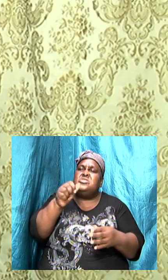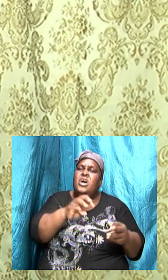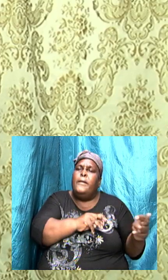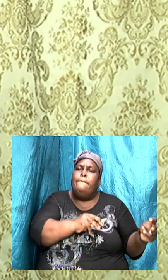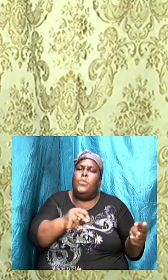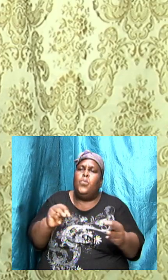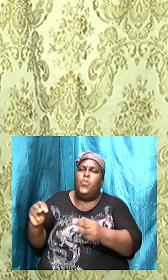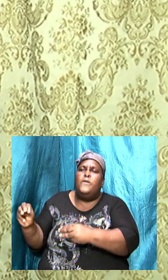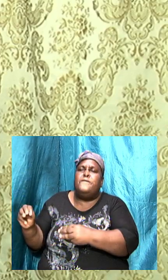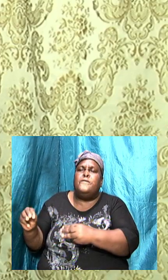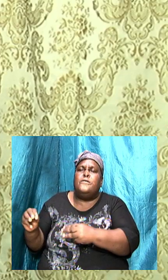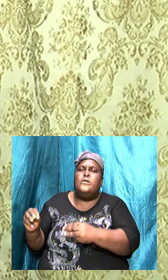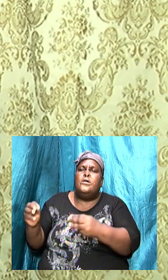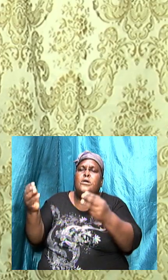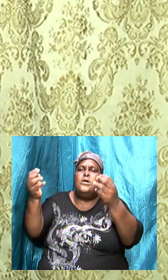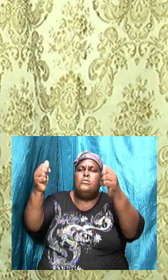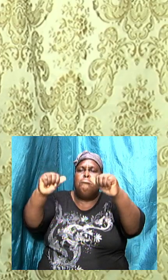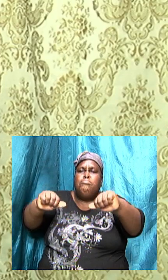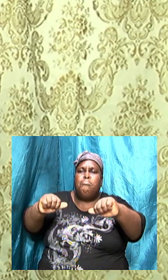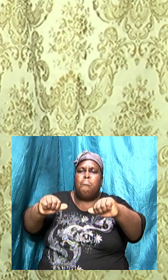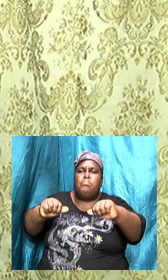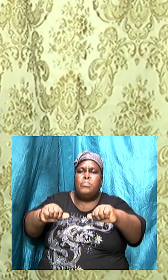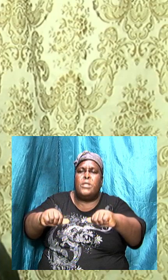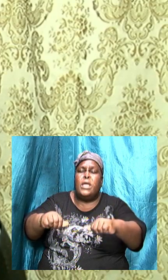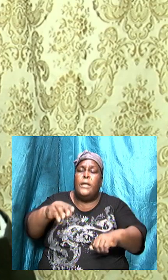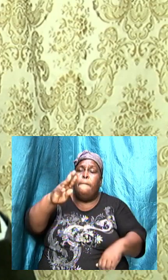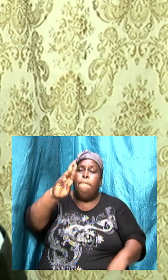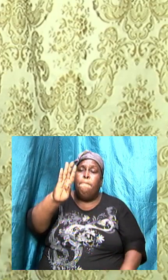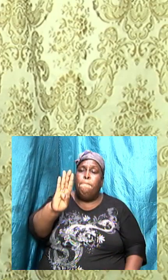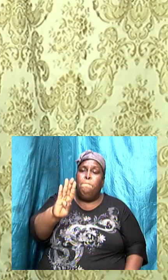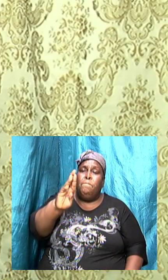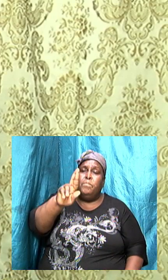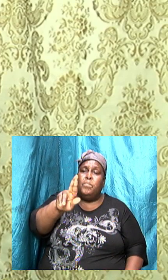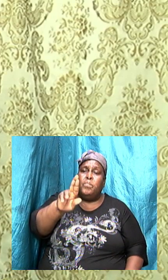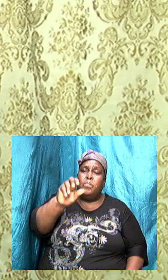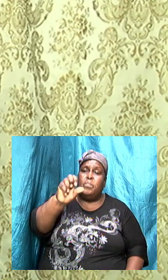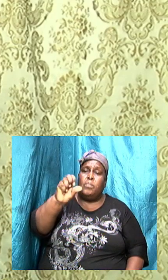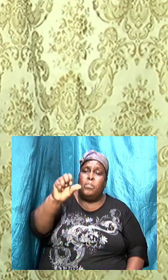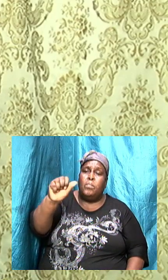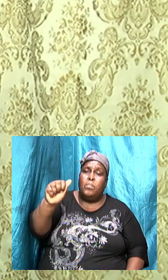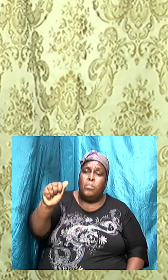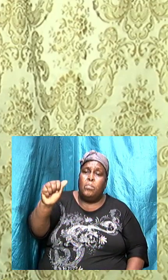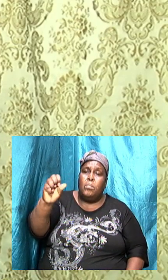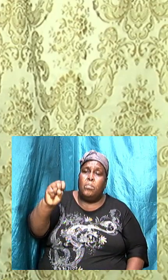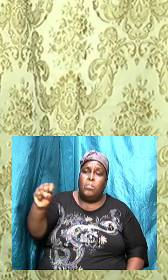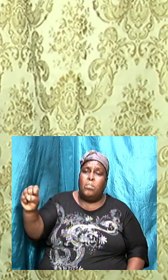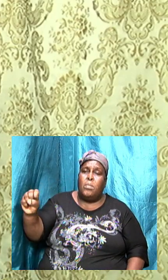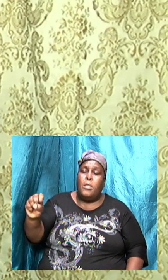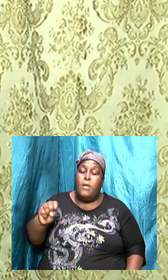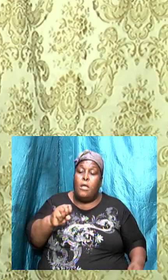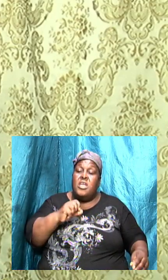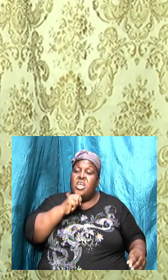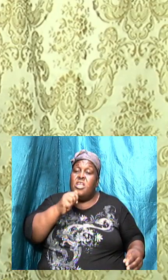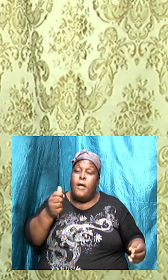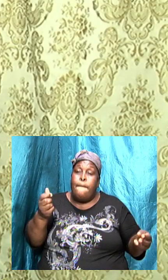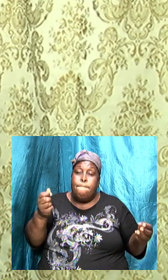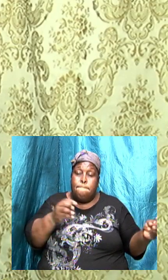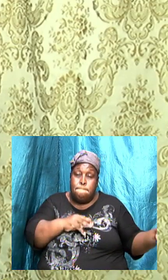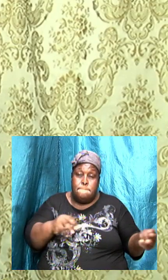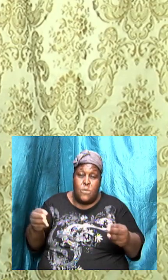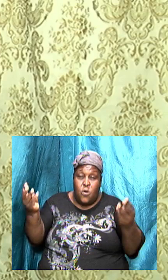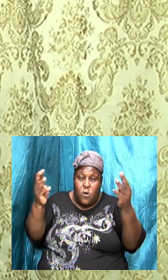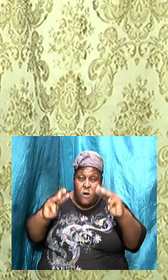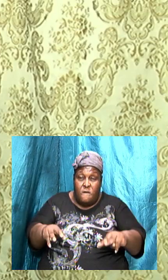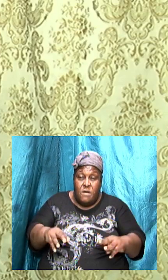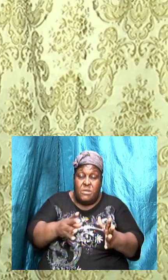when it comes to judgment, the brass represents judgment. So this unmovable Jesus is going to, having